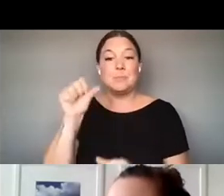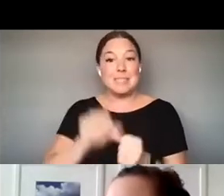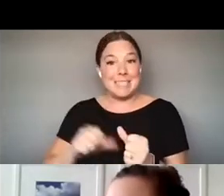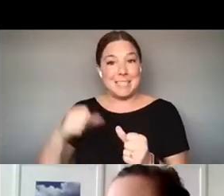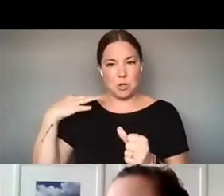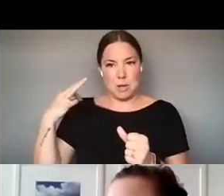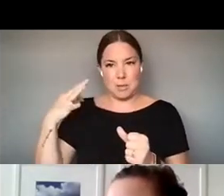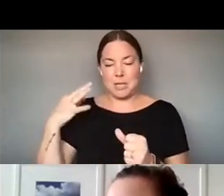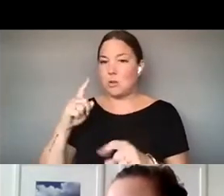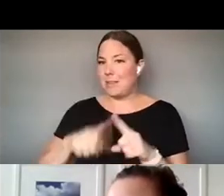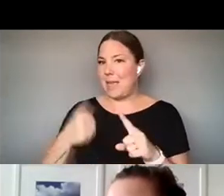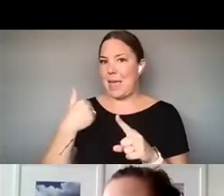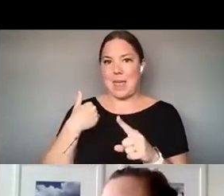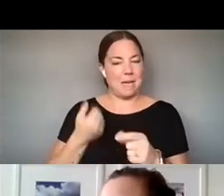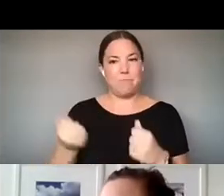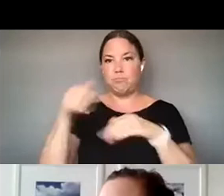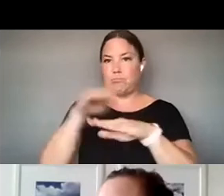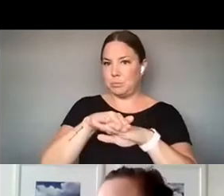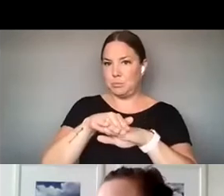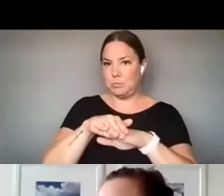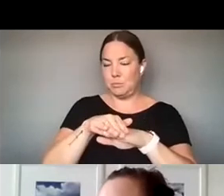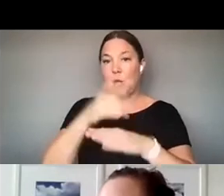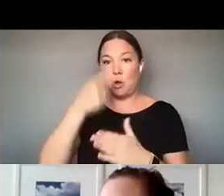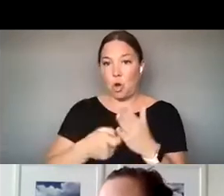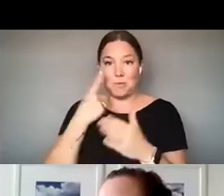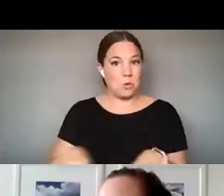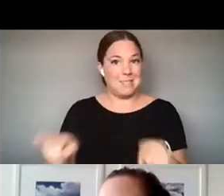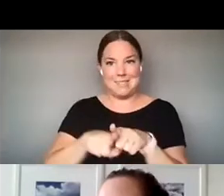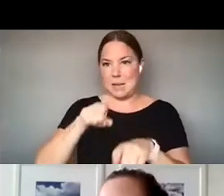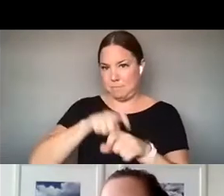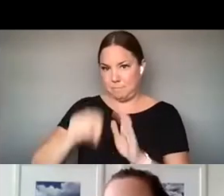have any overlap in costs during the same grant period.